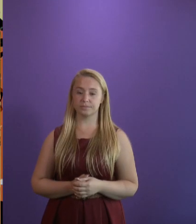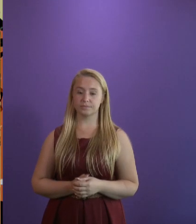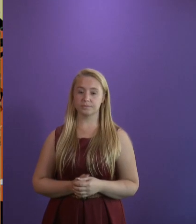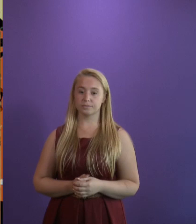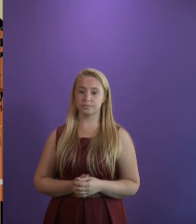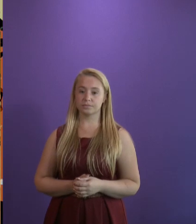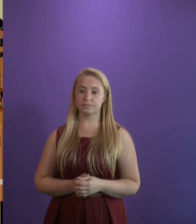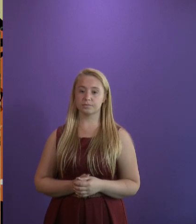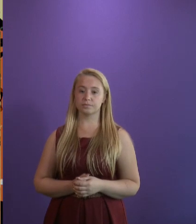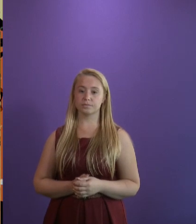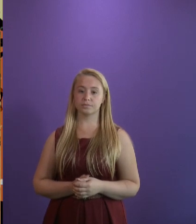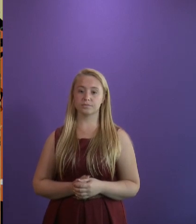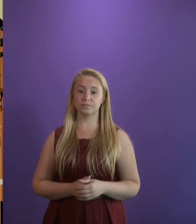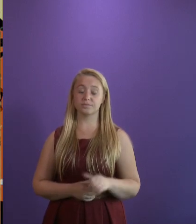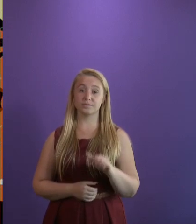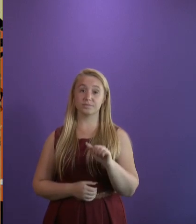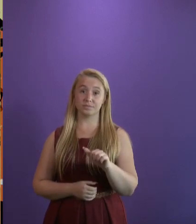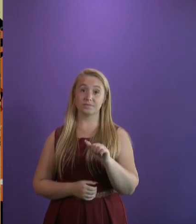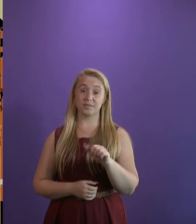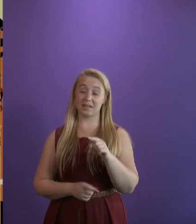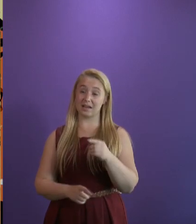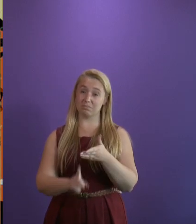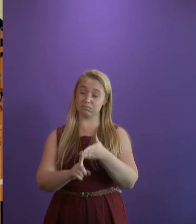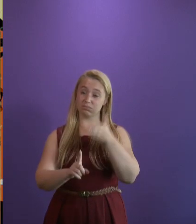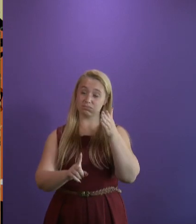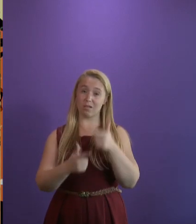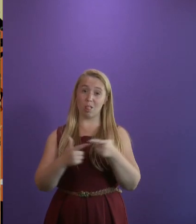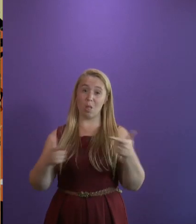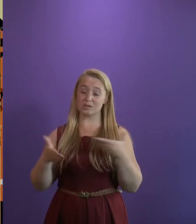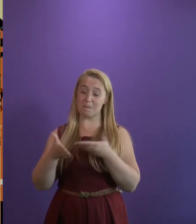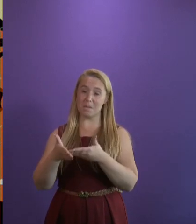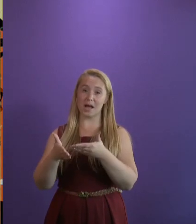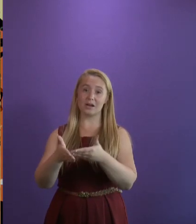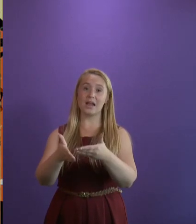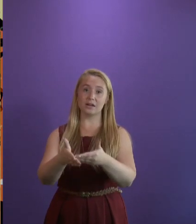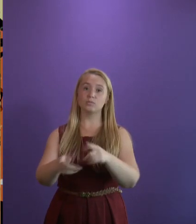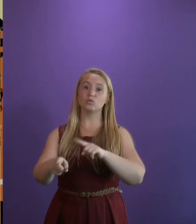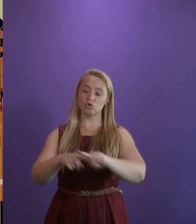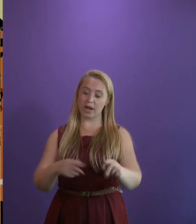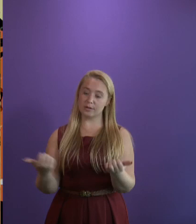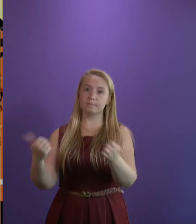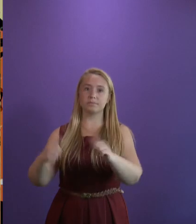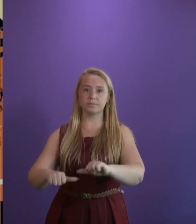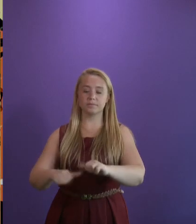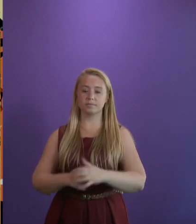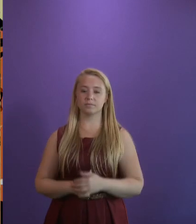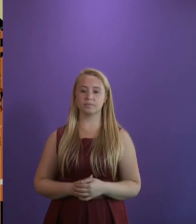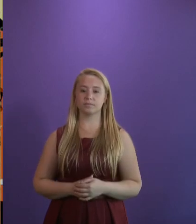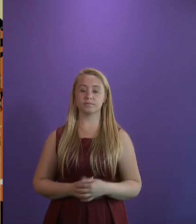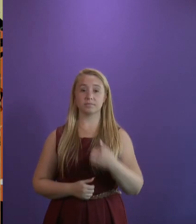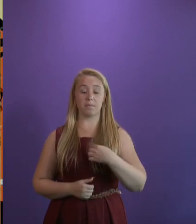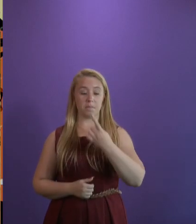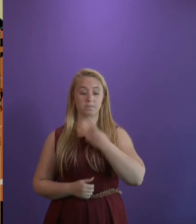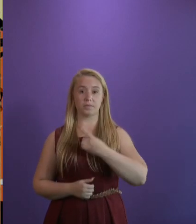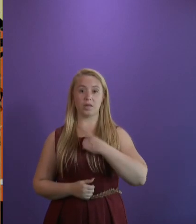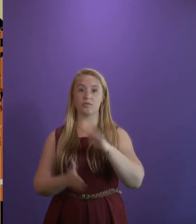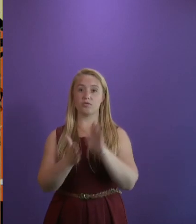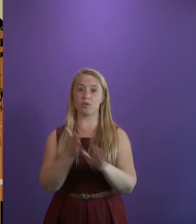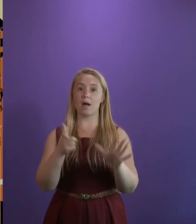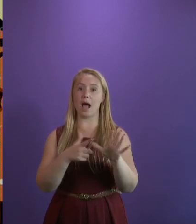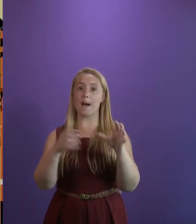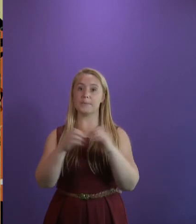is identifying many of the huge barriers we know exist and we're trying to work to overcome. I come from Aberdeenshire myself, as a councillor,